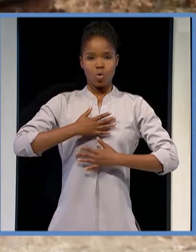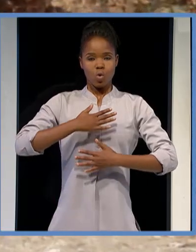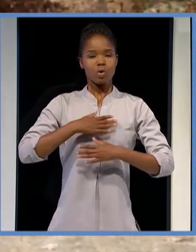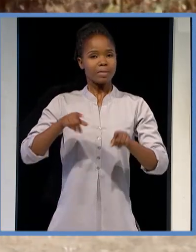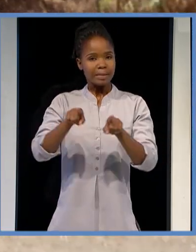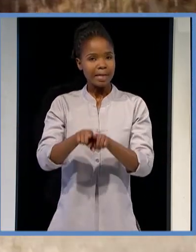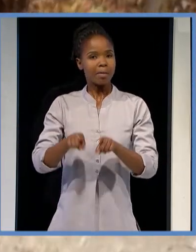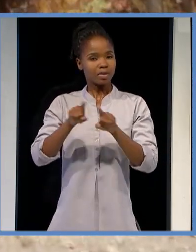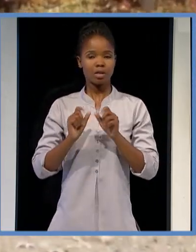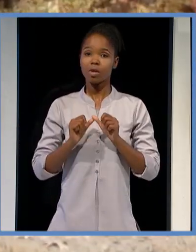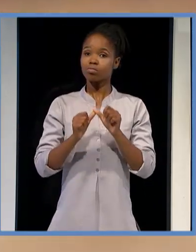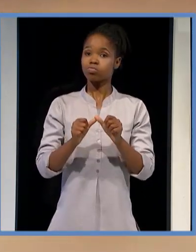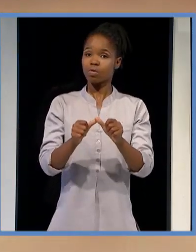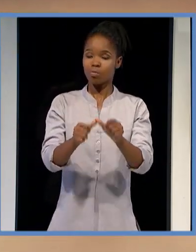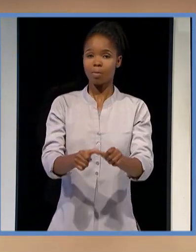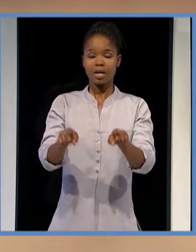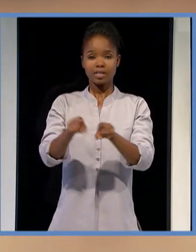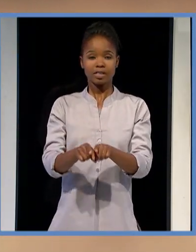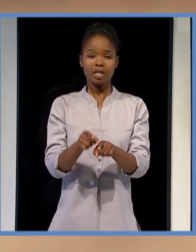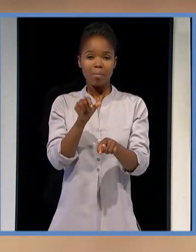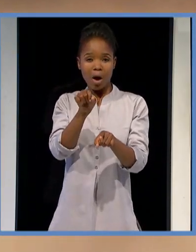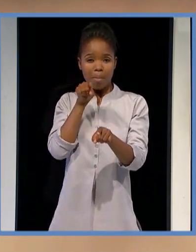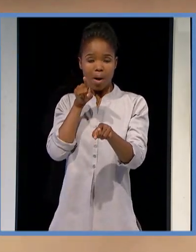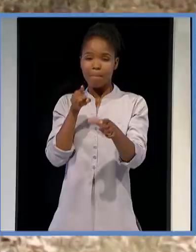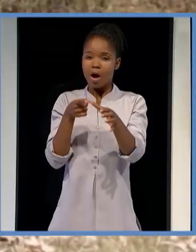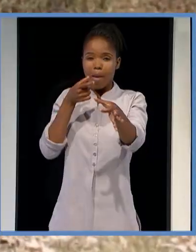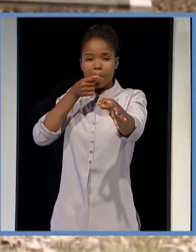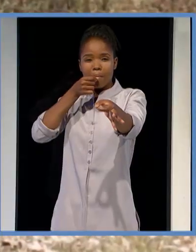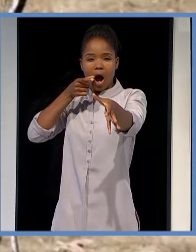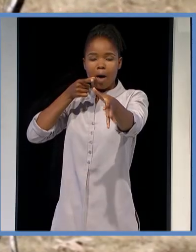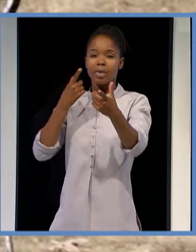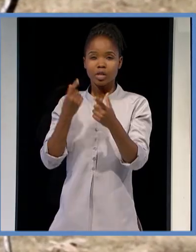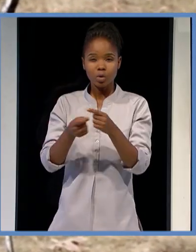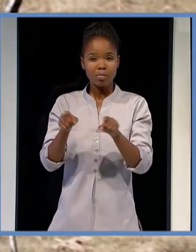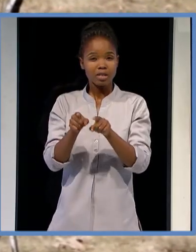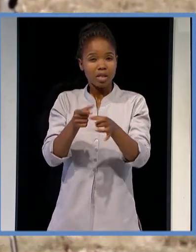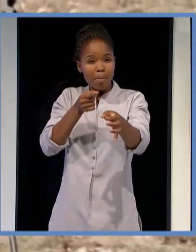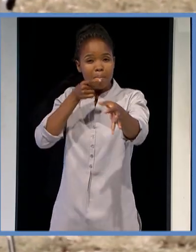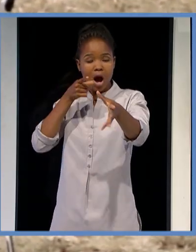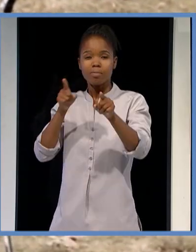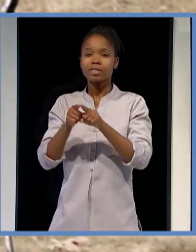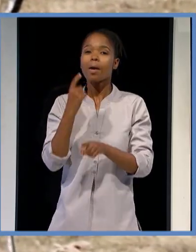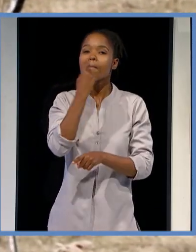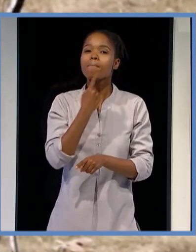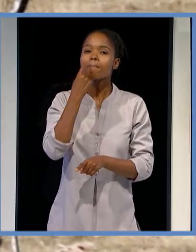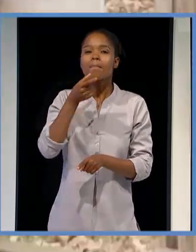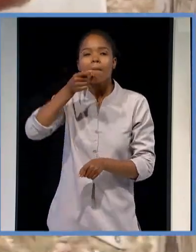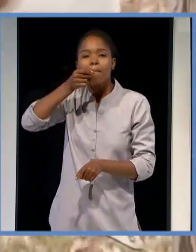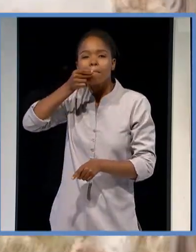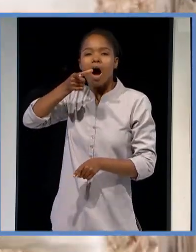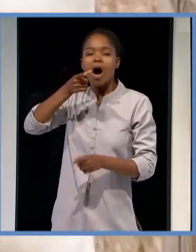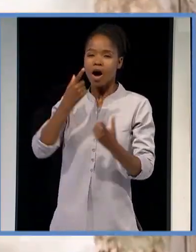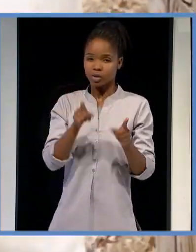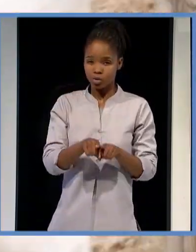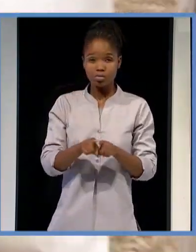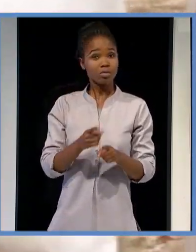every time, the way I hold the bow is the same every time, the way I release with my jaw is the same every single time. When I